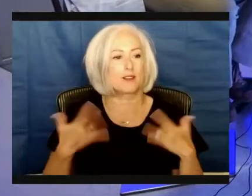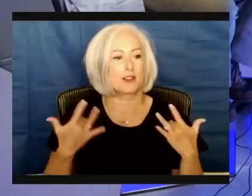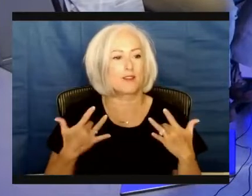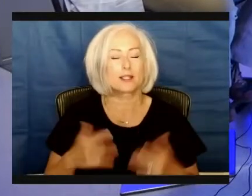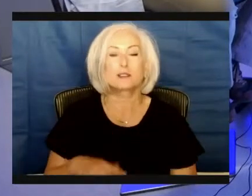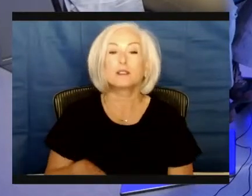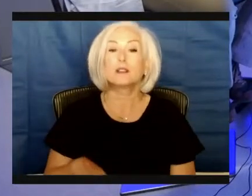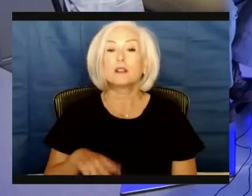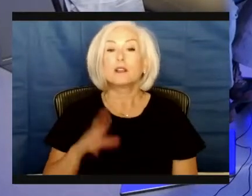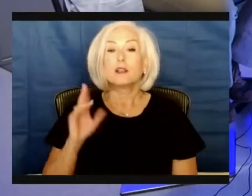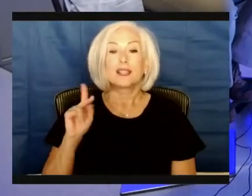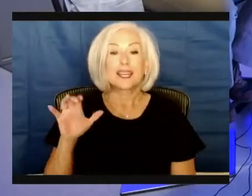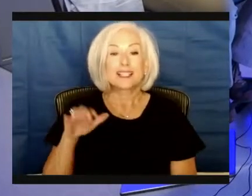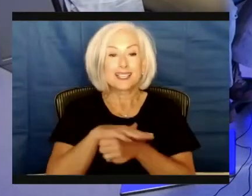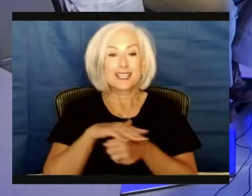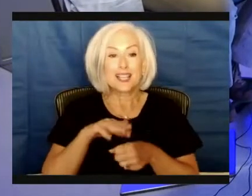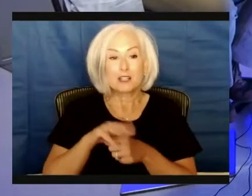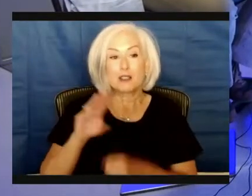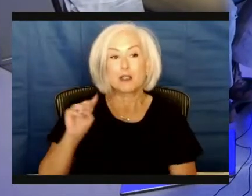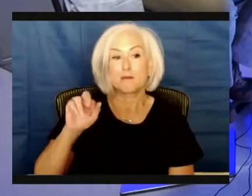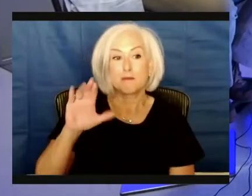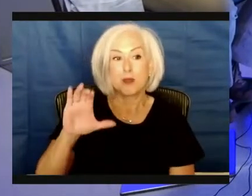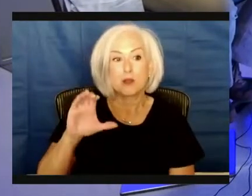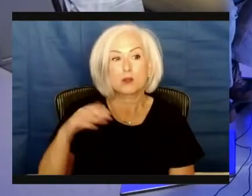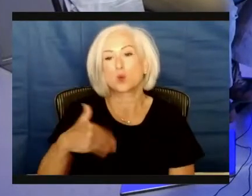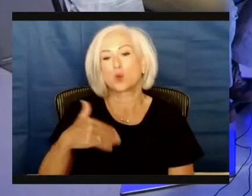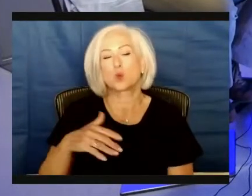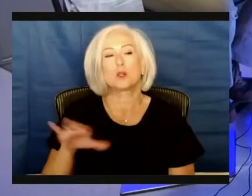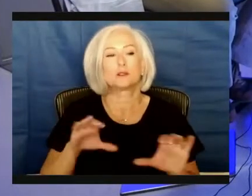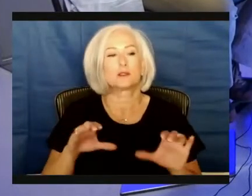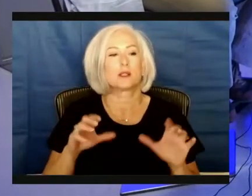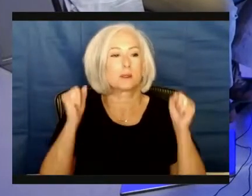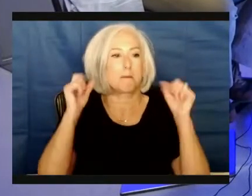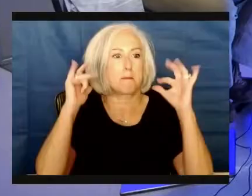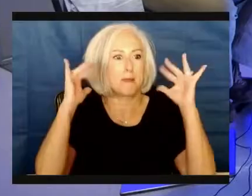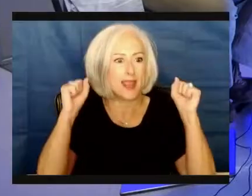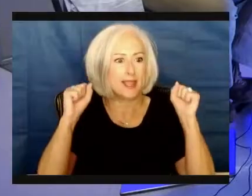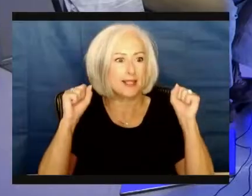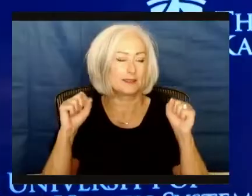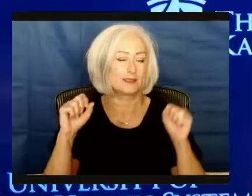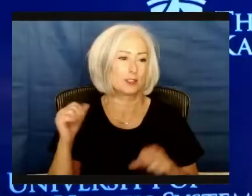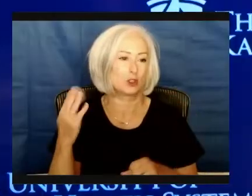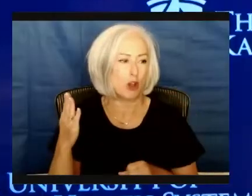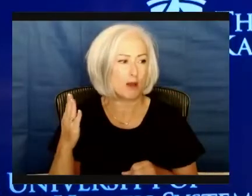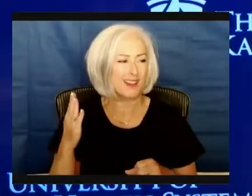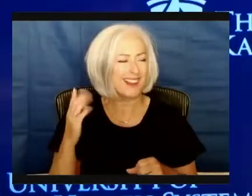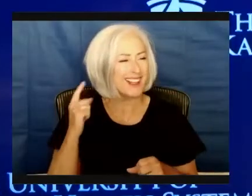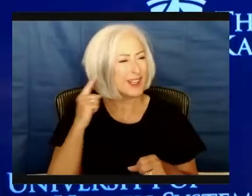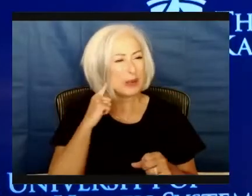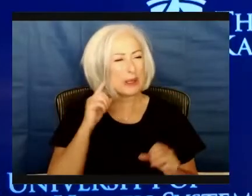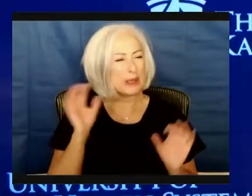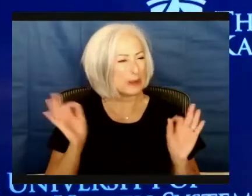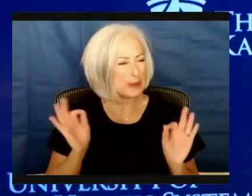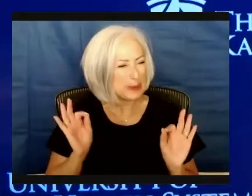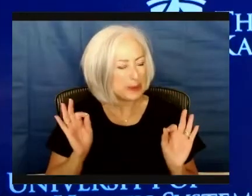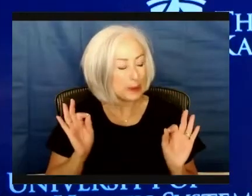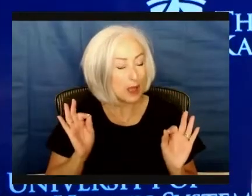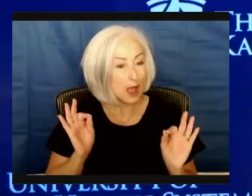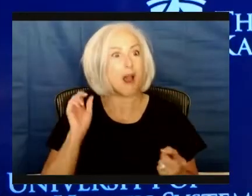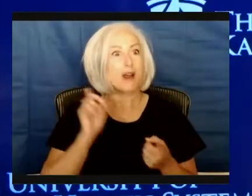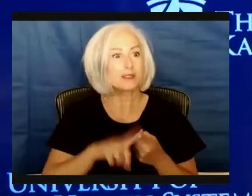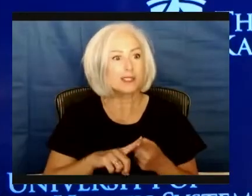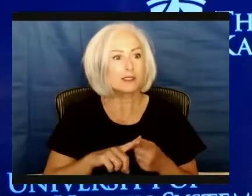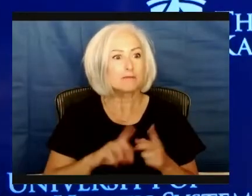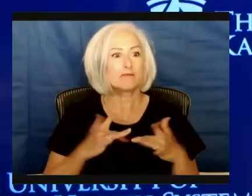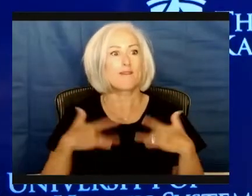Council does a remarkable job. It's one of those groups that you don't really hear about it until things are bad, because they're always in the